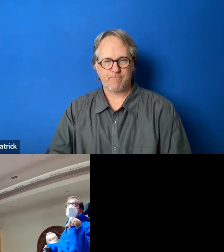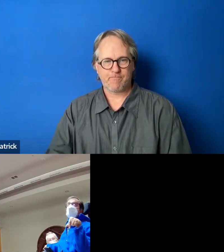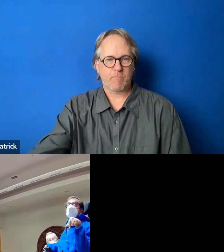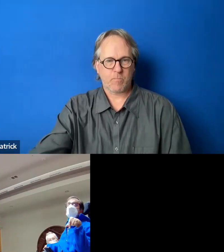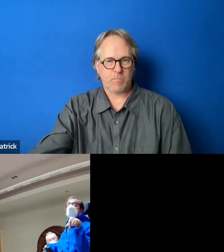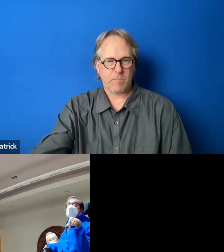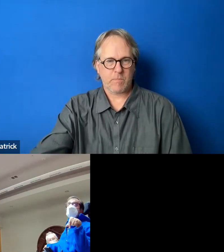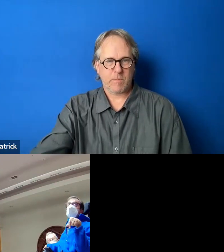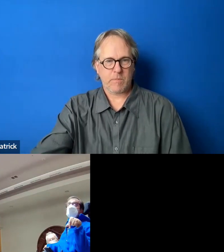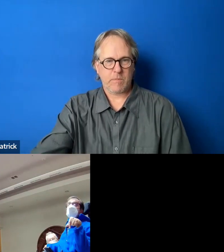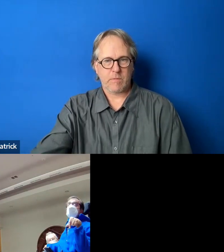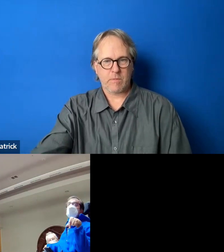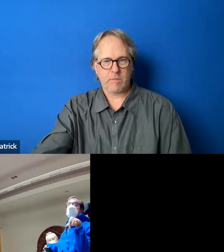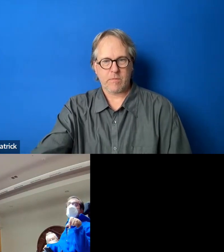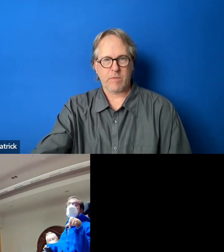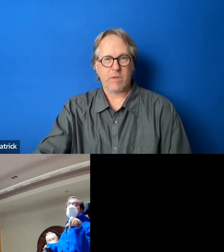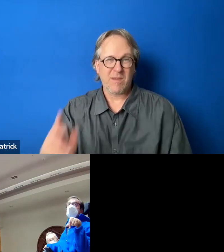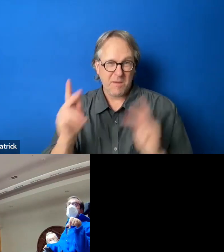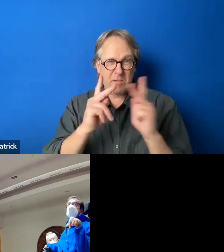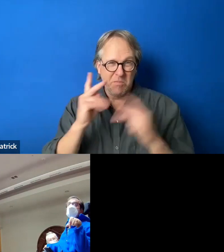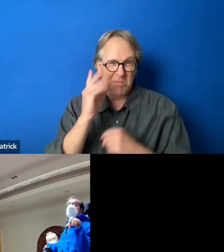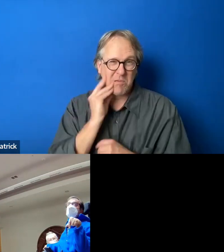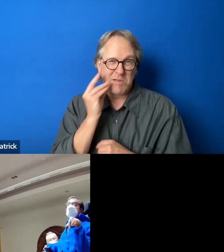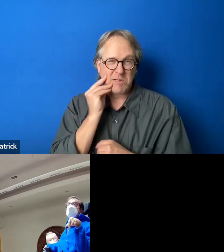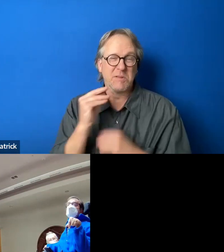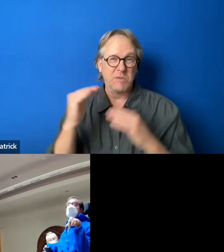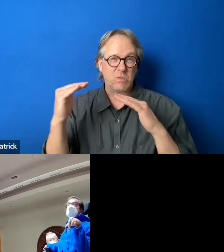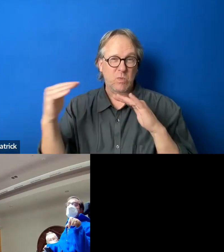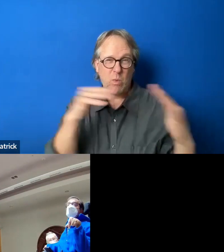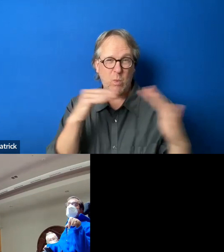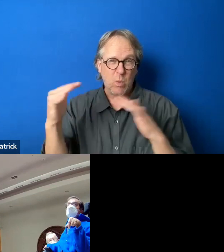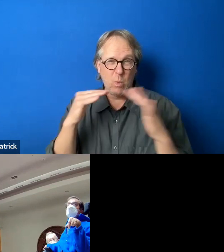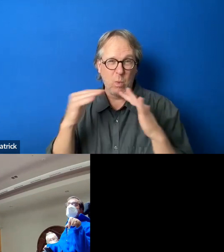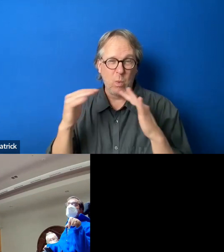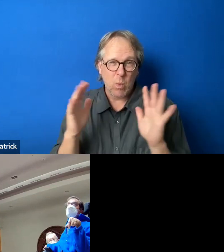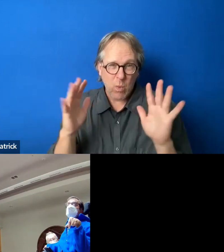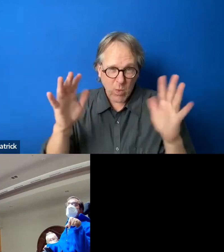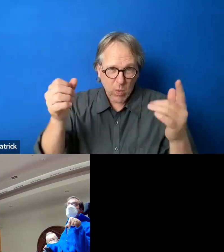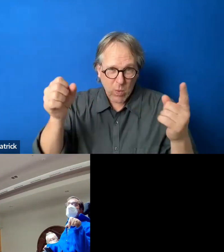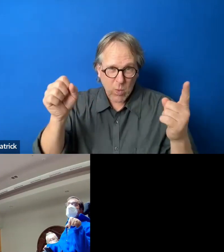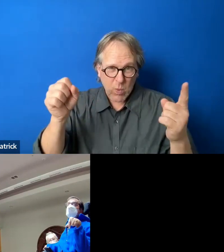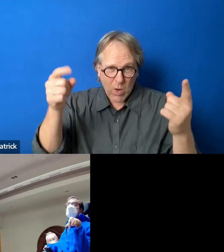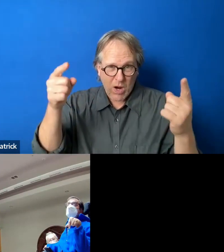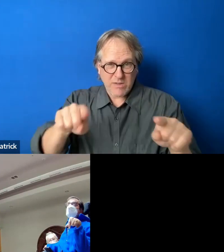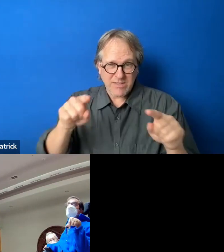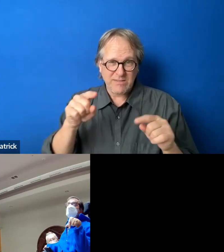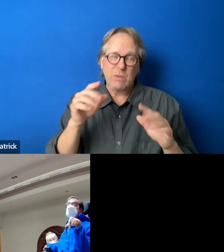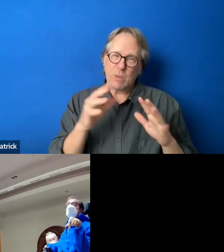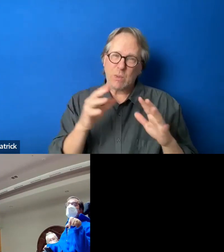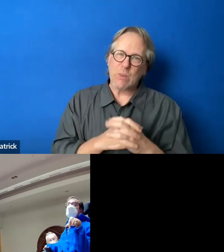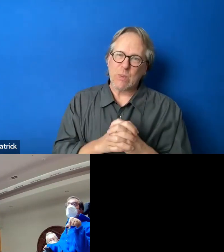personally carry the ravages of war, that's a thing that